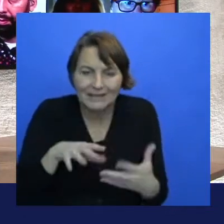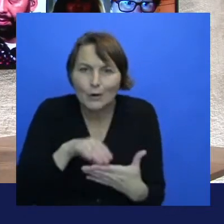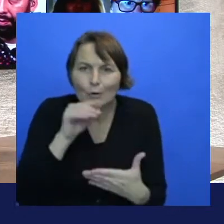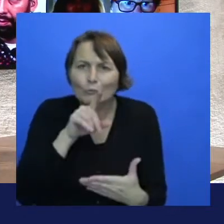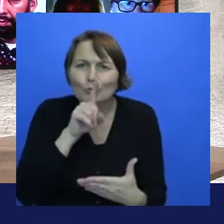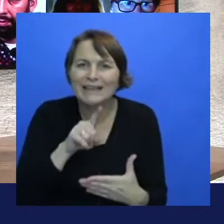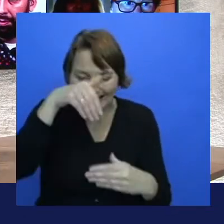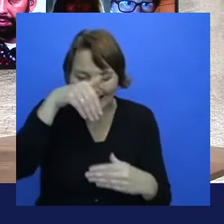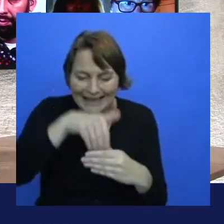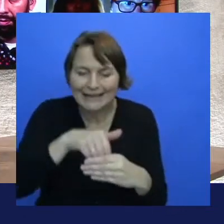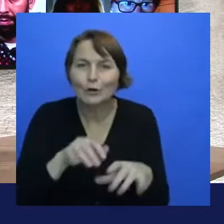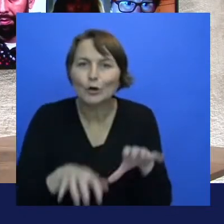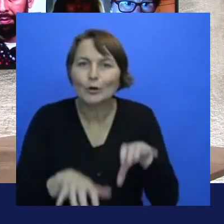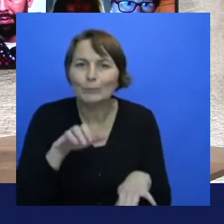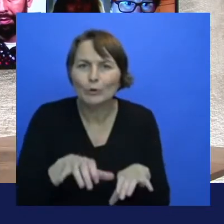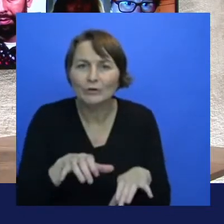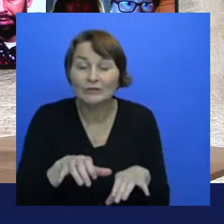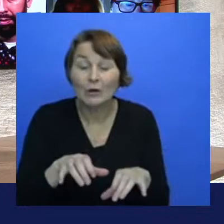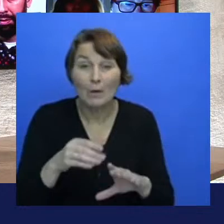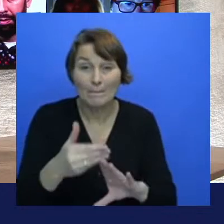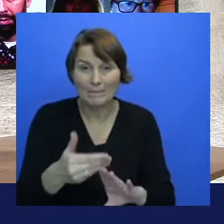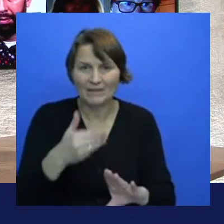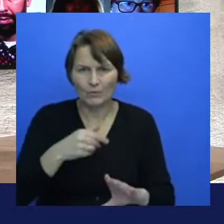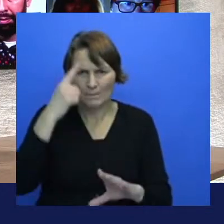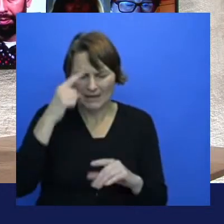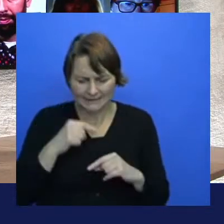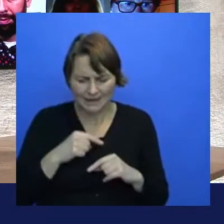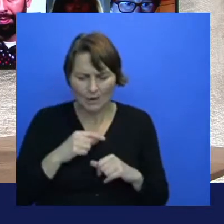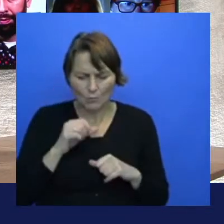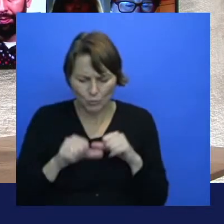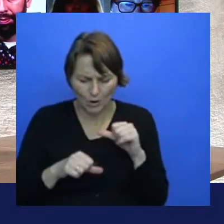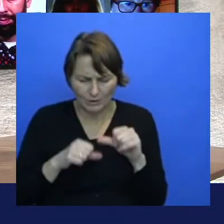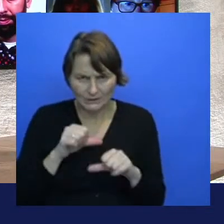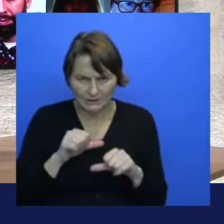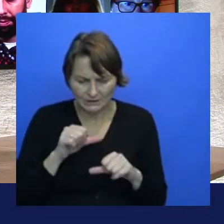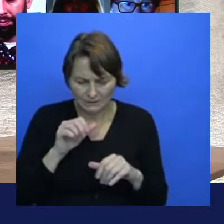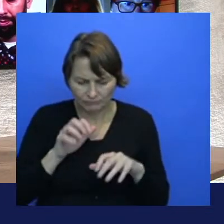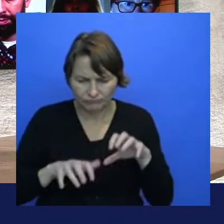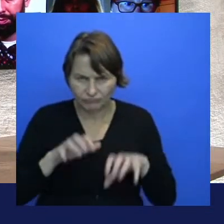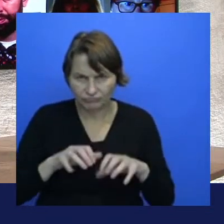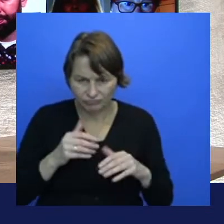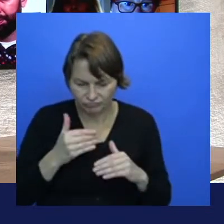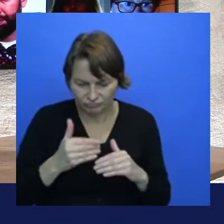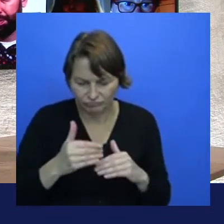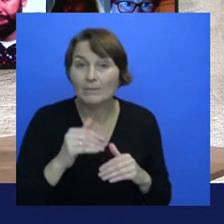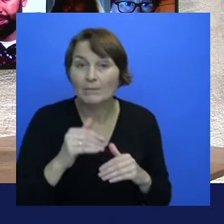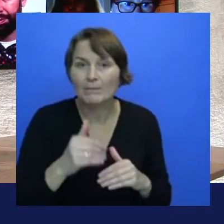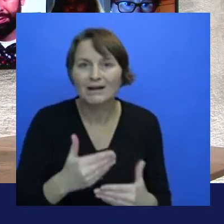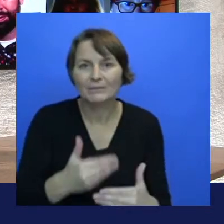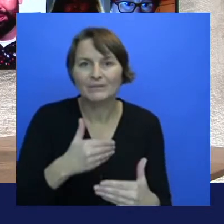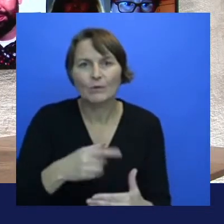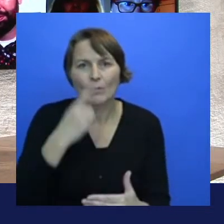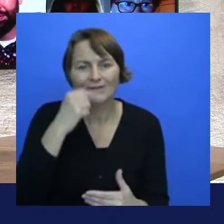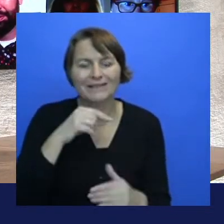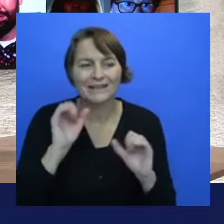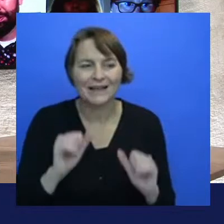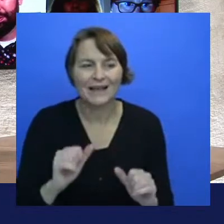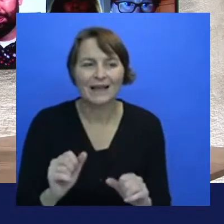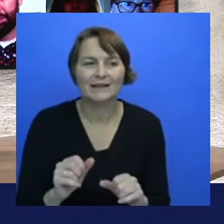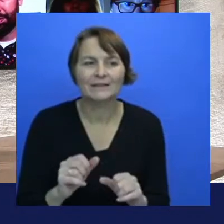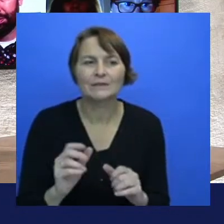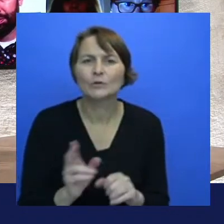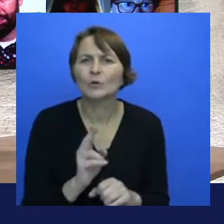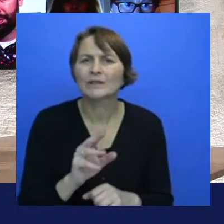to understand the whole process. You can use MLOps